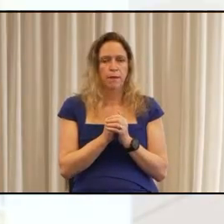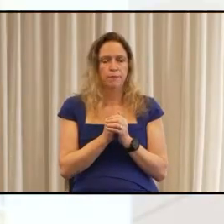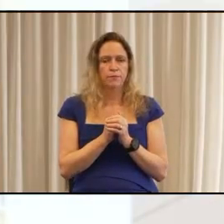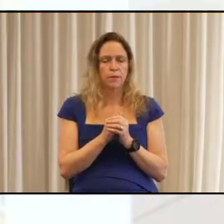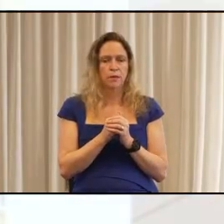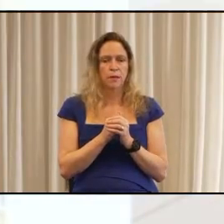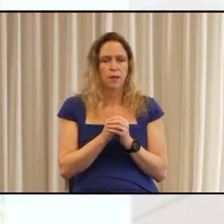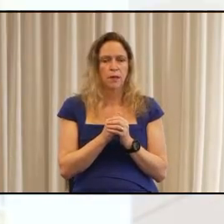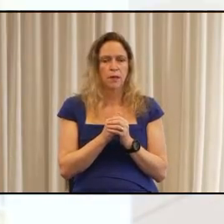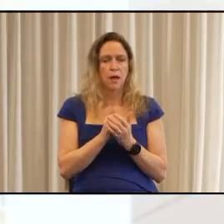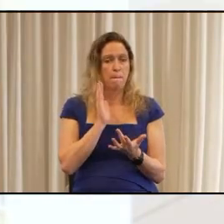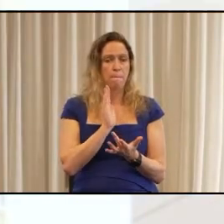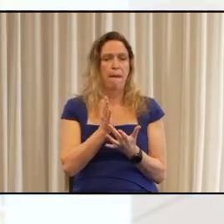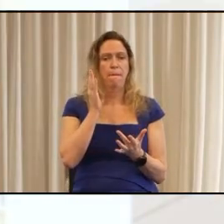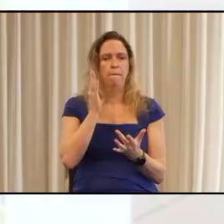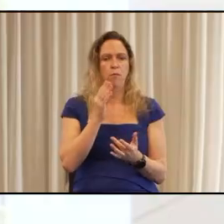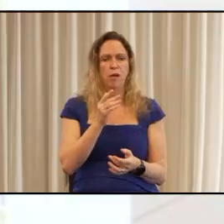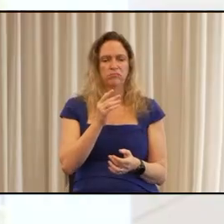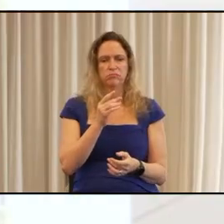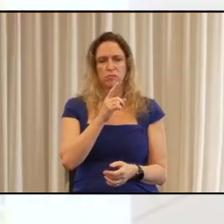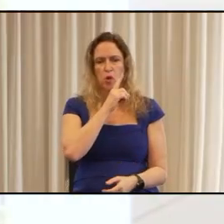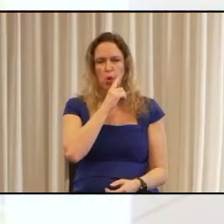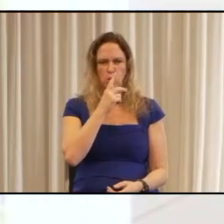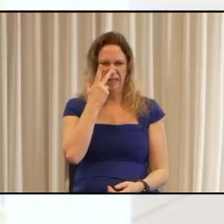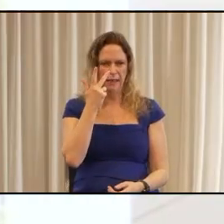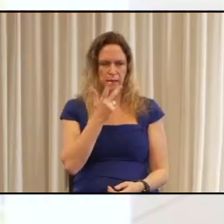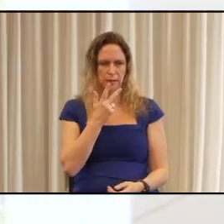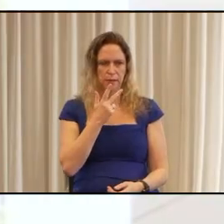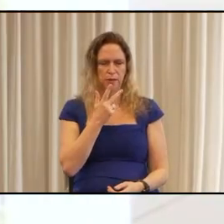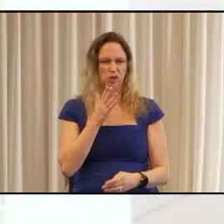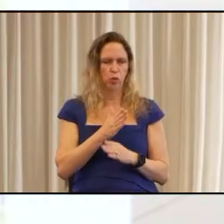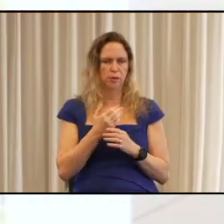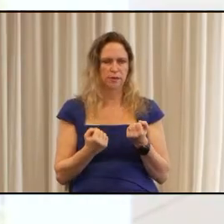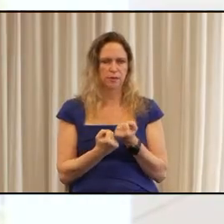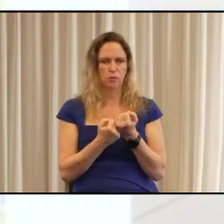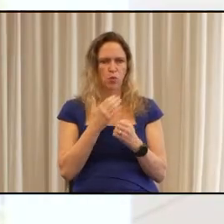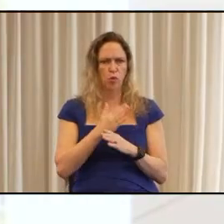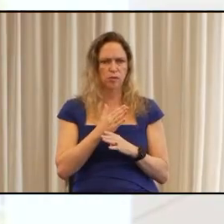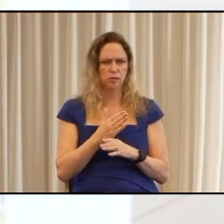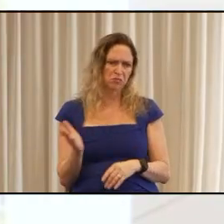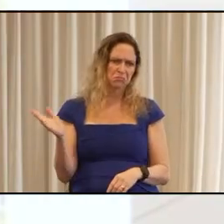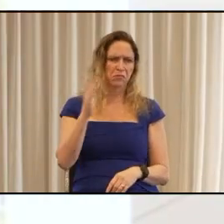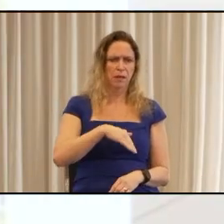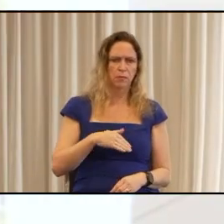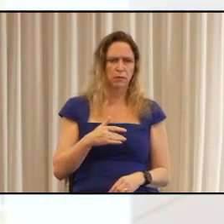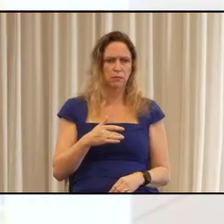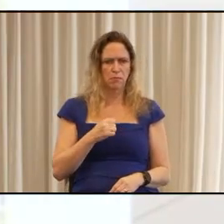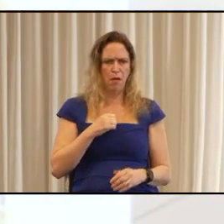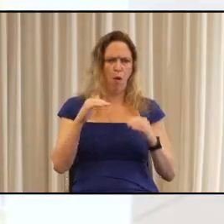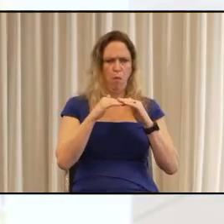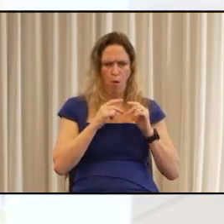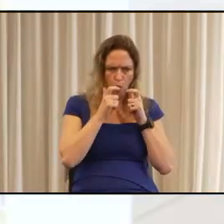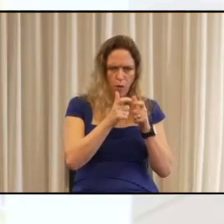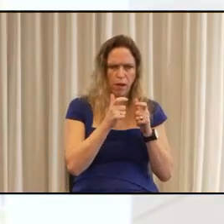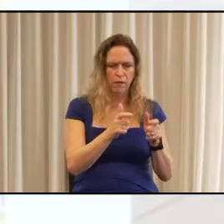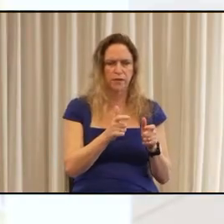18-year-old girl who was Dan's one of Dan's support workers said, well, she could move into the family home and look after Dan. So what